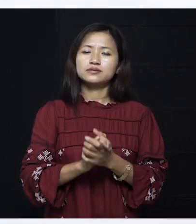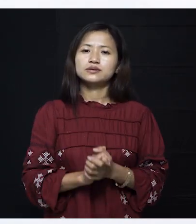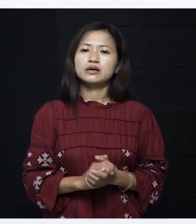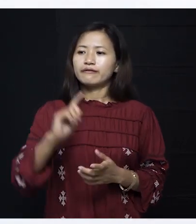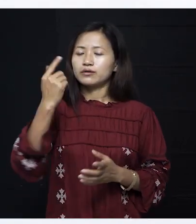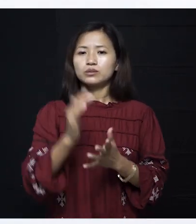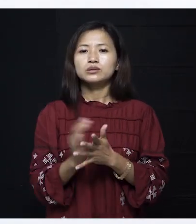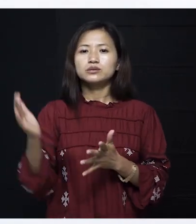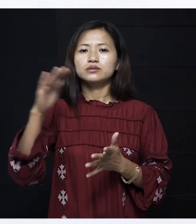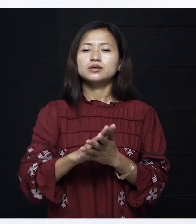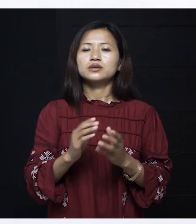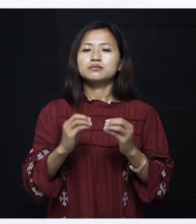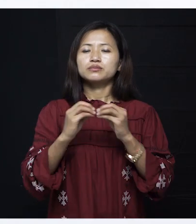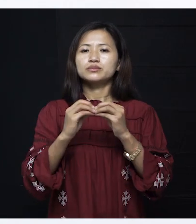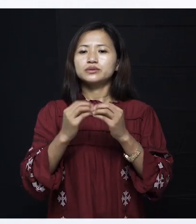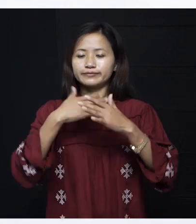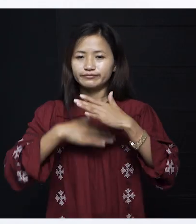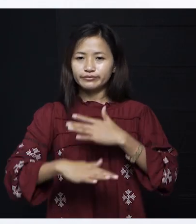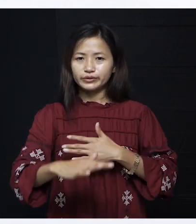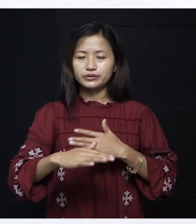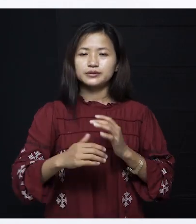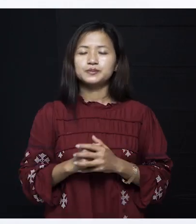we call it as birth, okay?